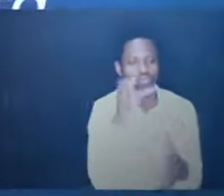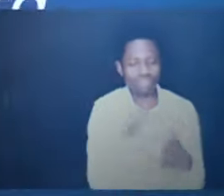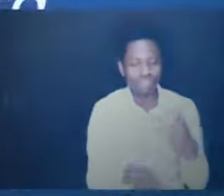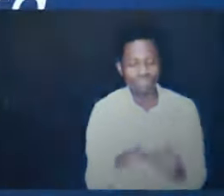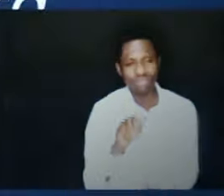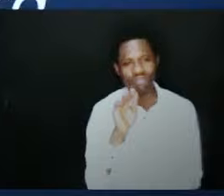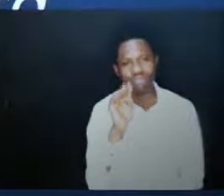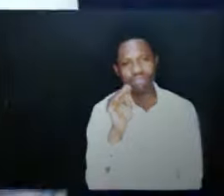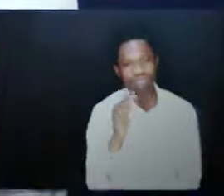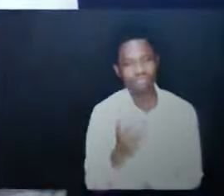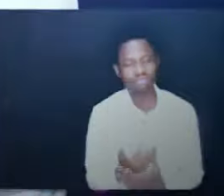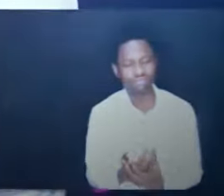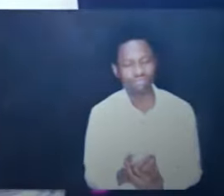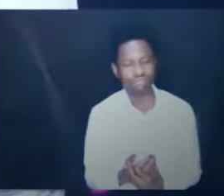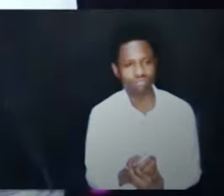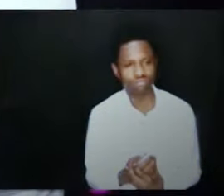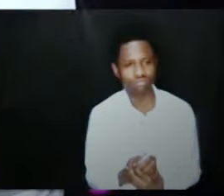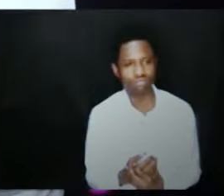empano etidunum.